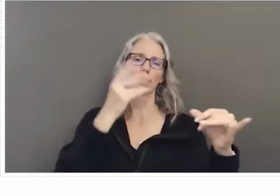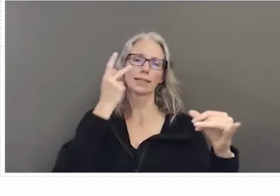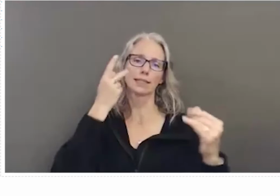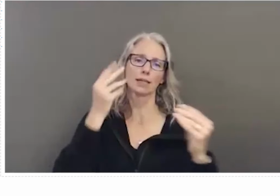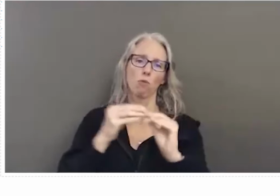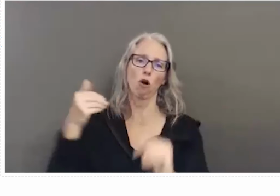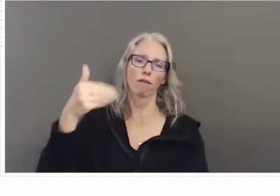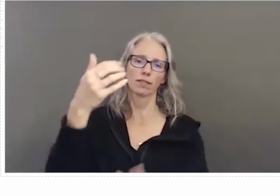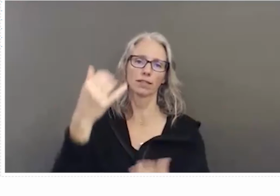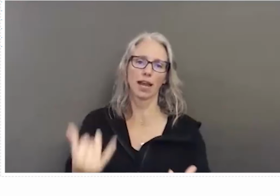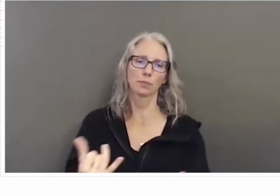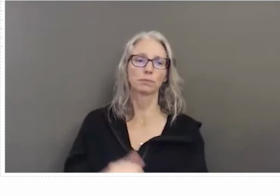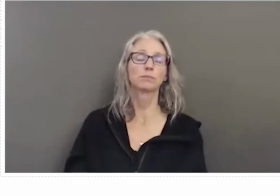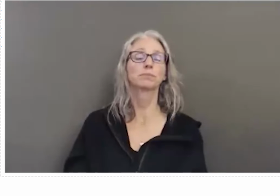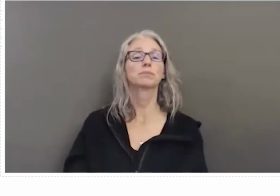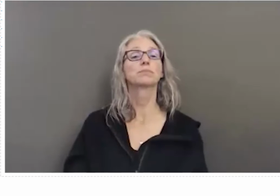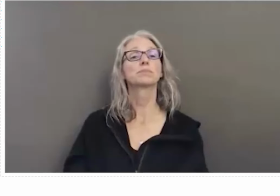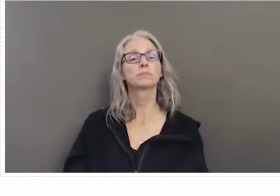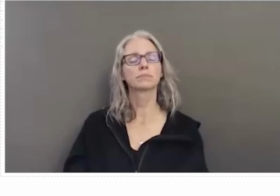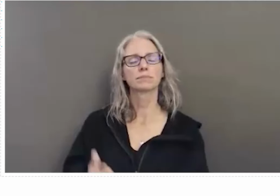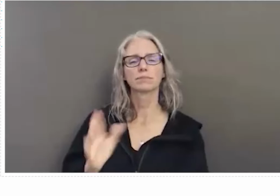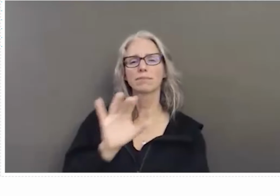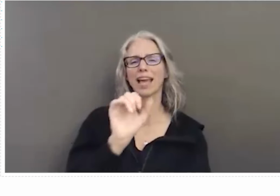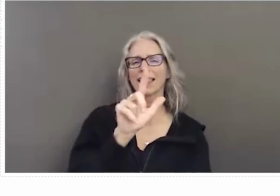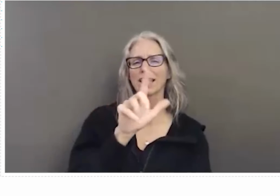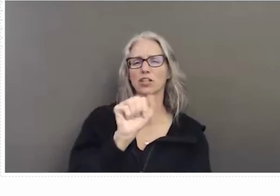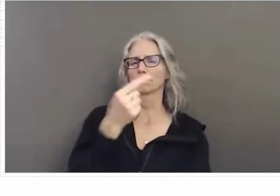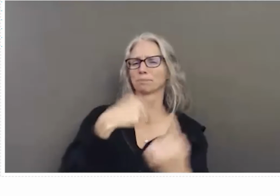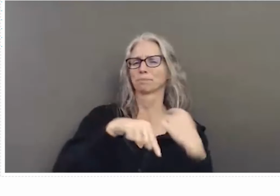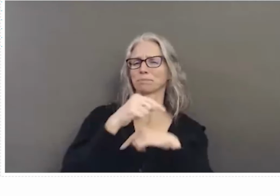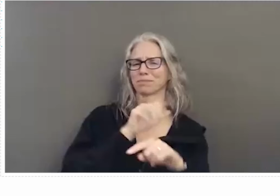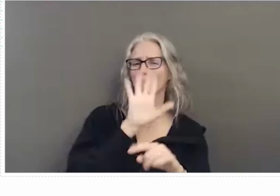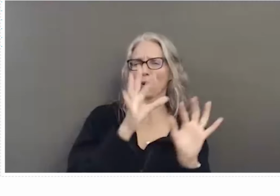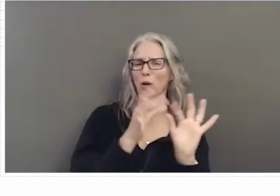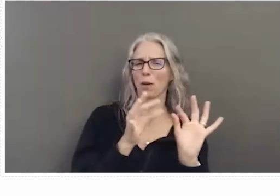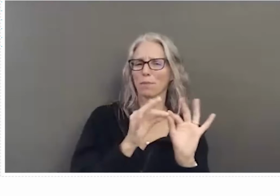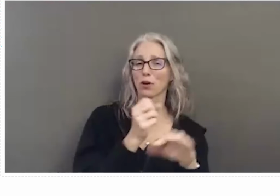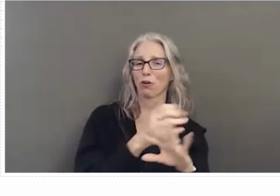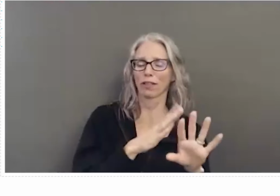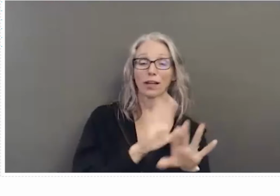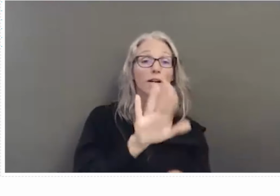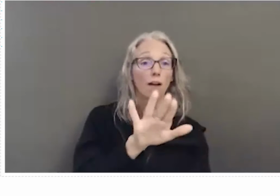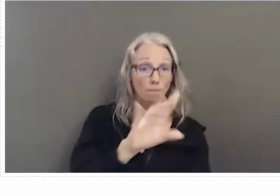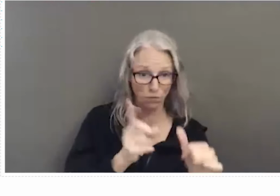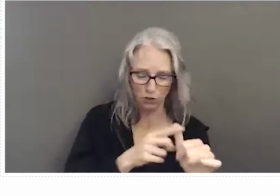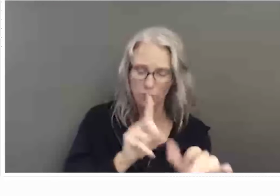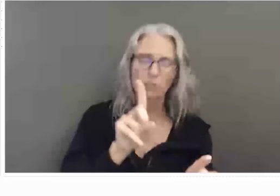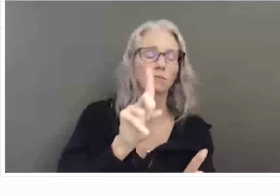I want to pick up on something that you said earlier. First of all, I would like a copy of that study, please, and thank you.